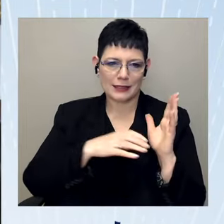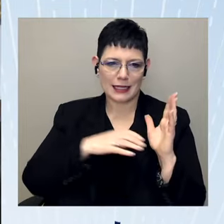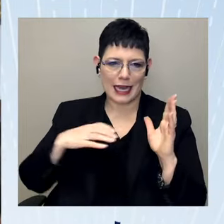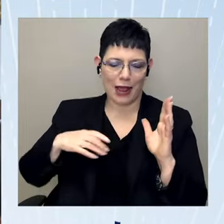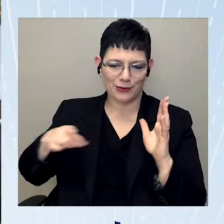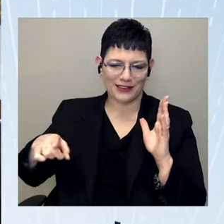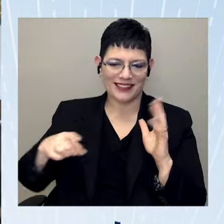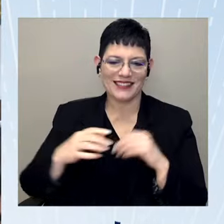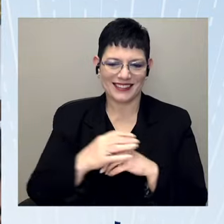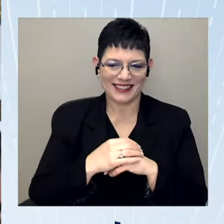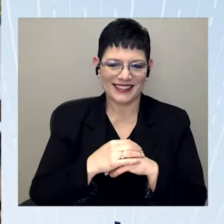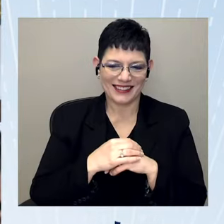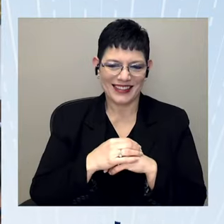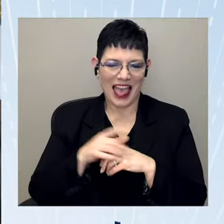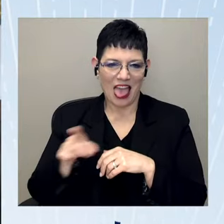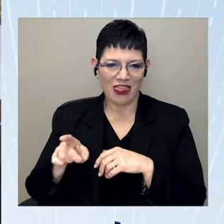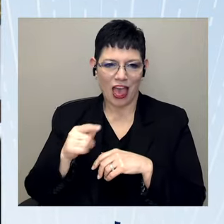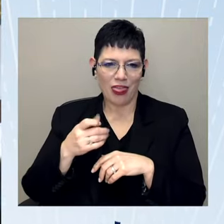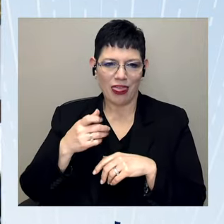And I mean that in the most